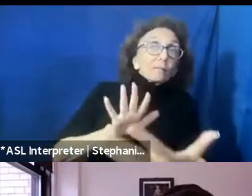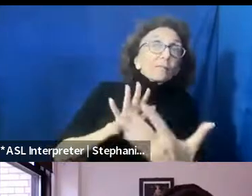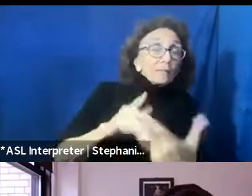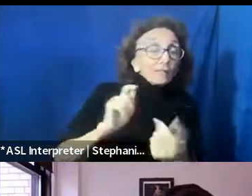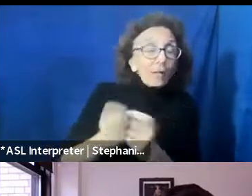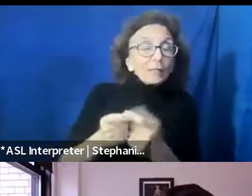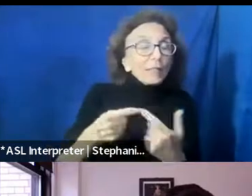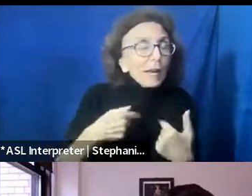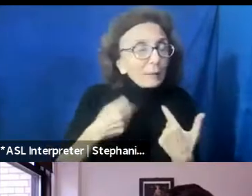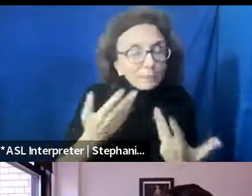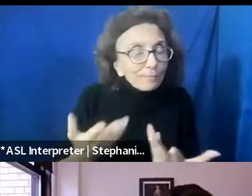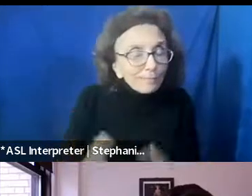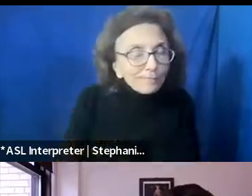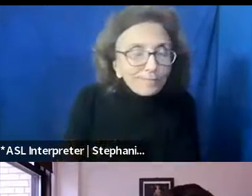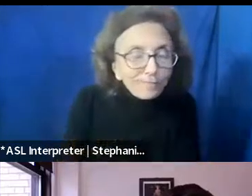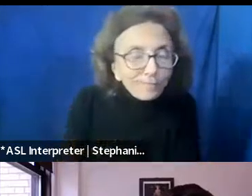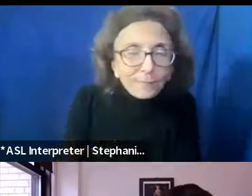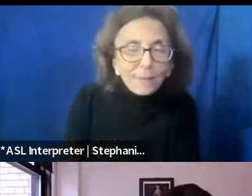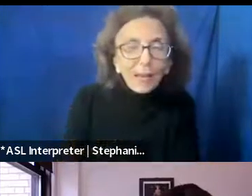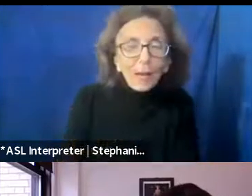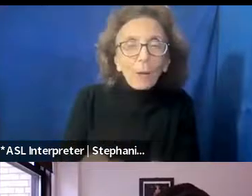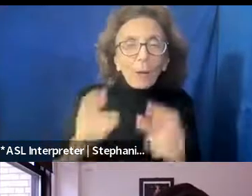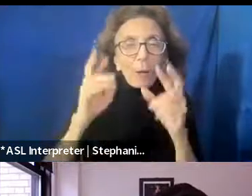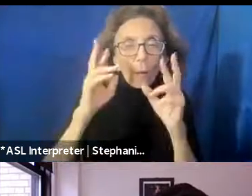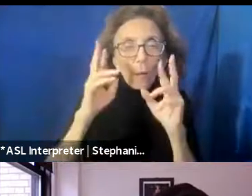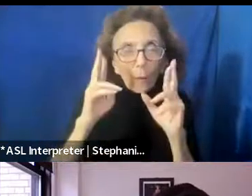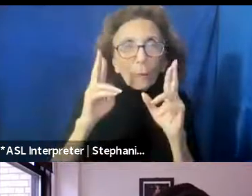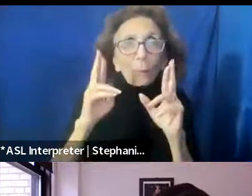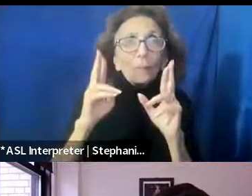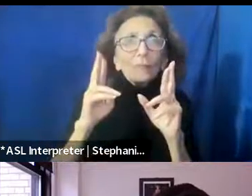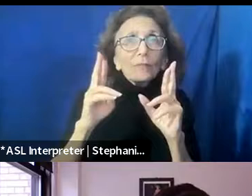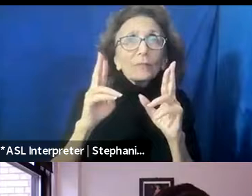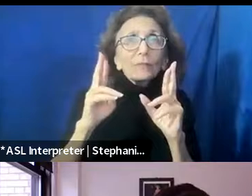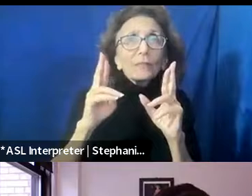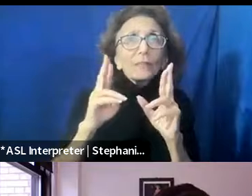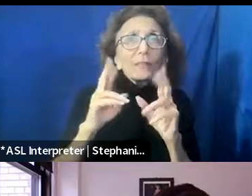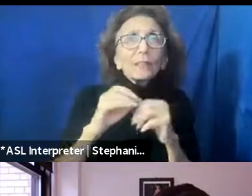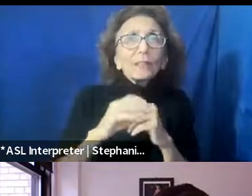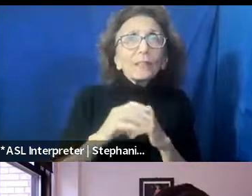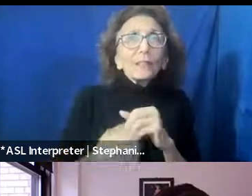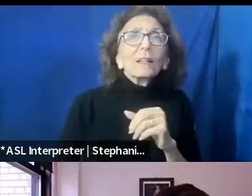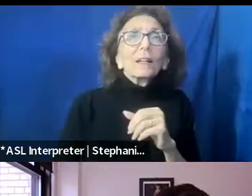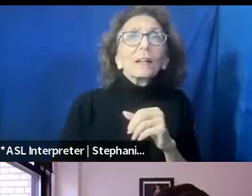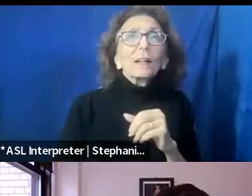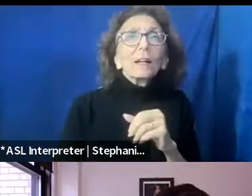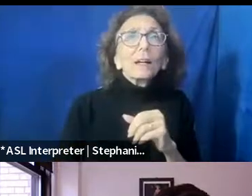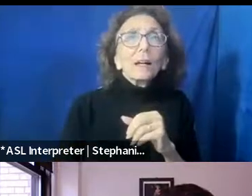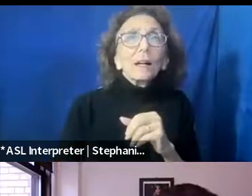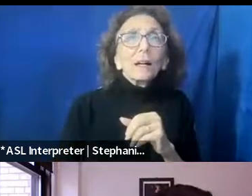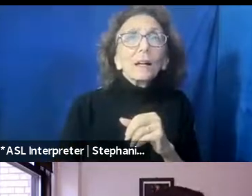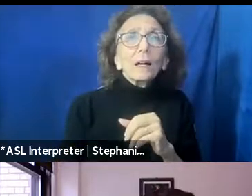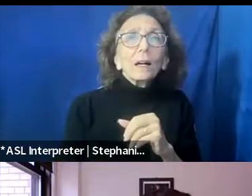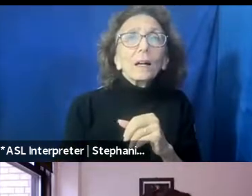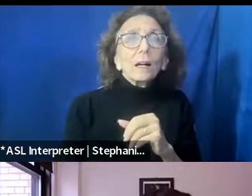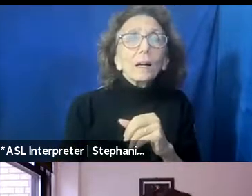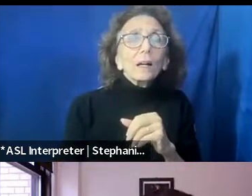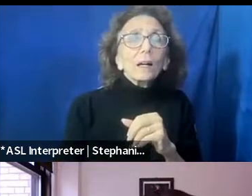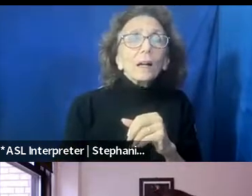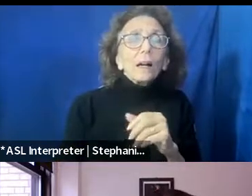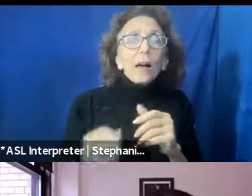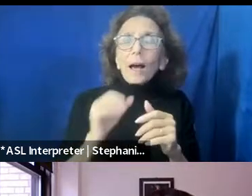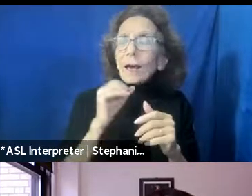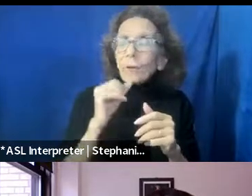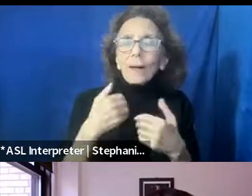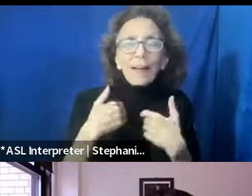So I can't, I mean, hopefully not, like hopefully, I mean, yeah, I don't have a good answer, so I'm gonna